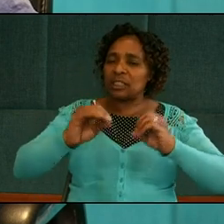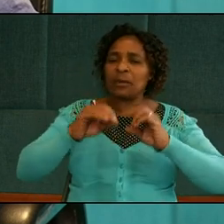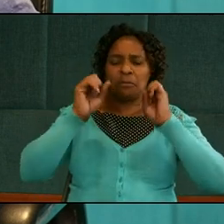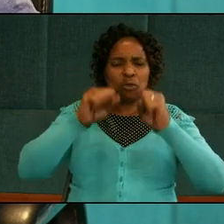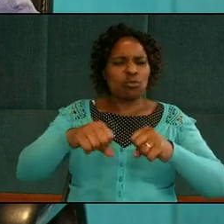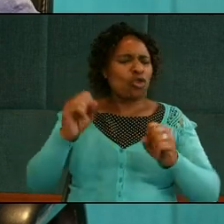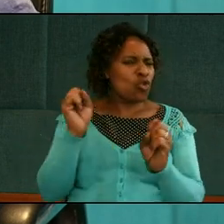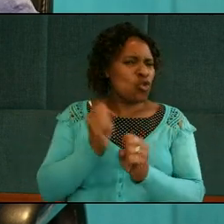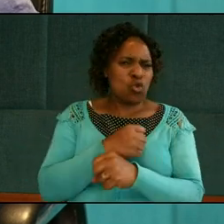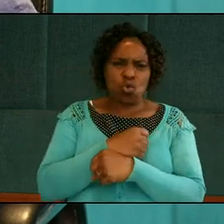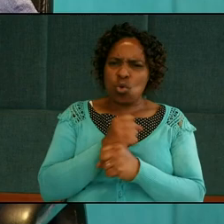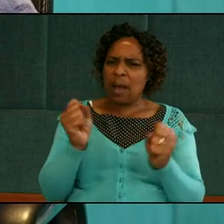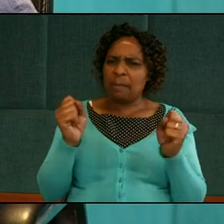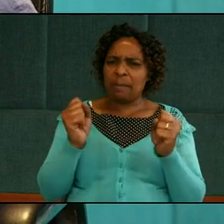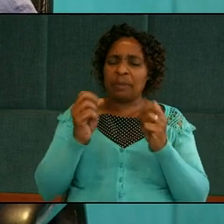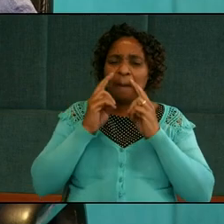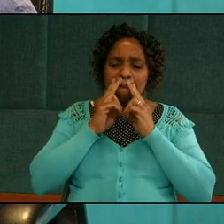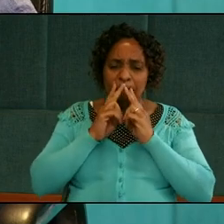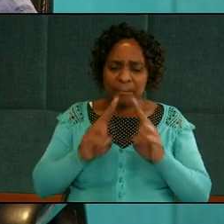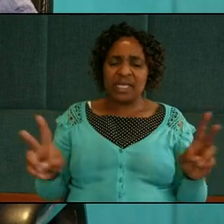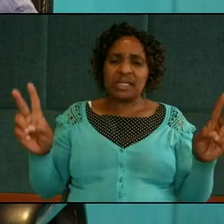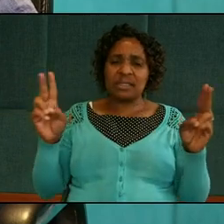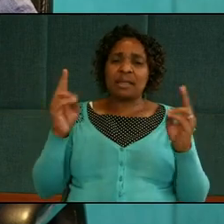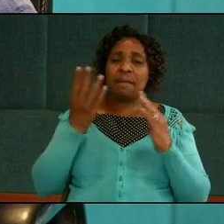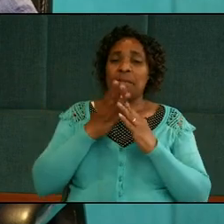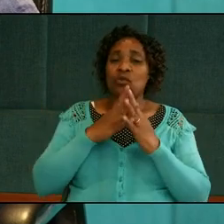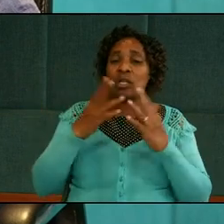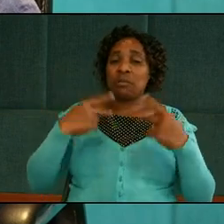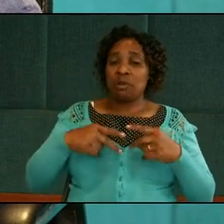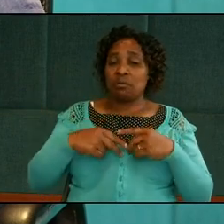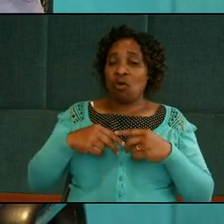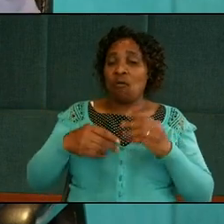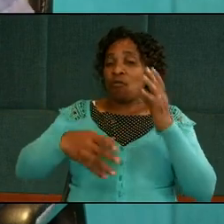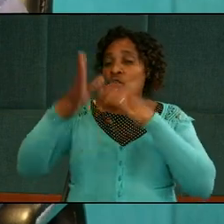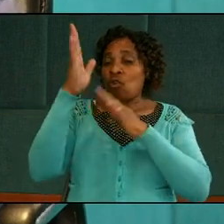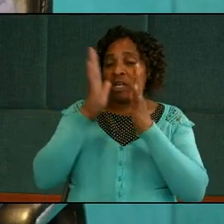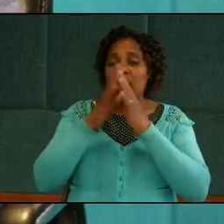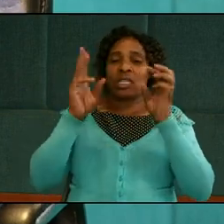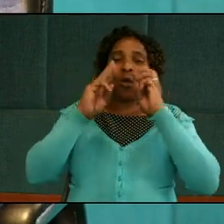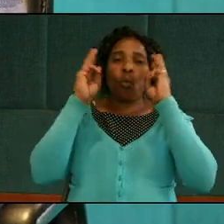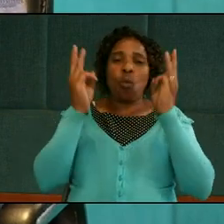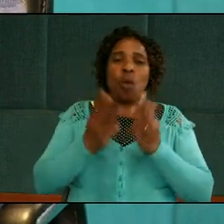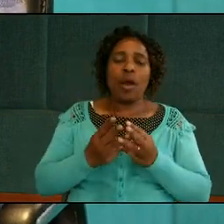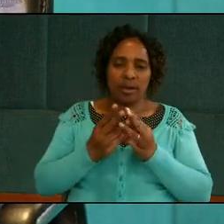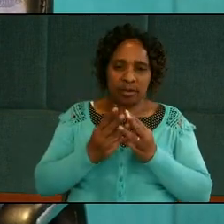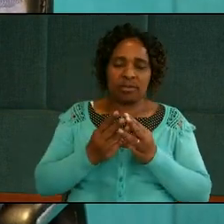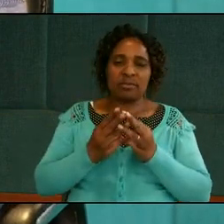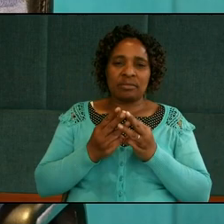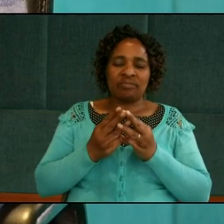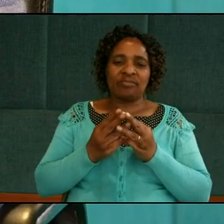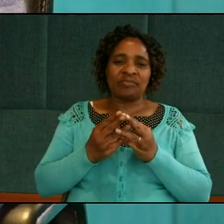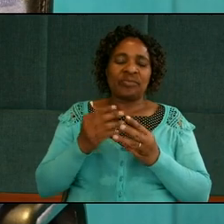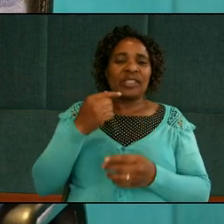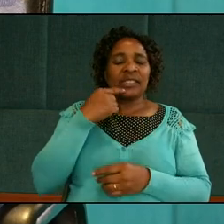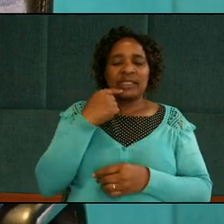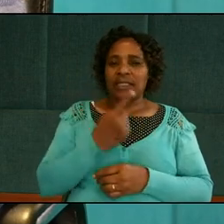be no harmony between the people of God and the world. So this says that